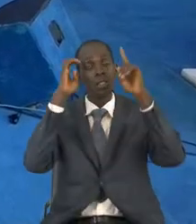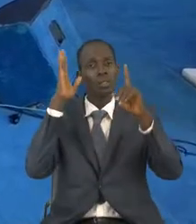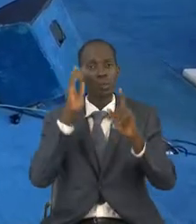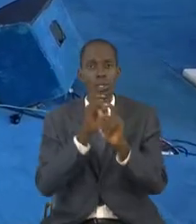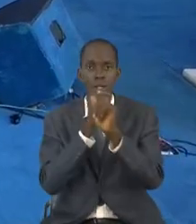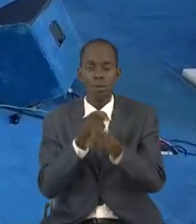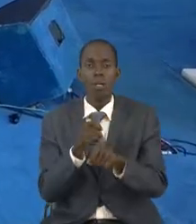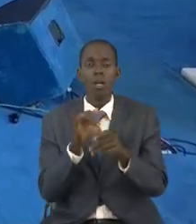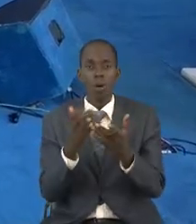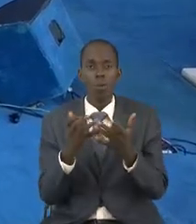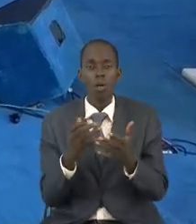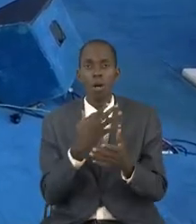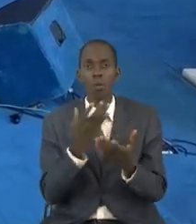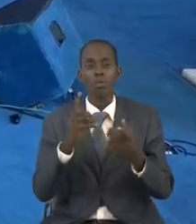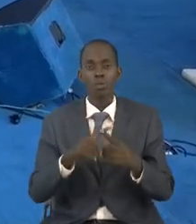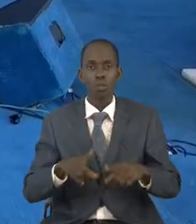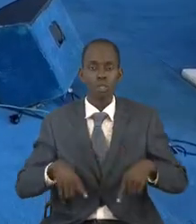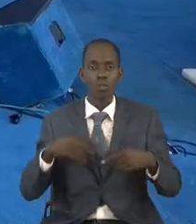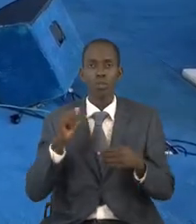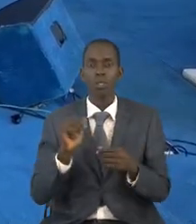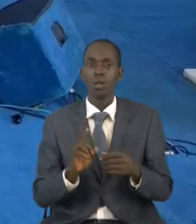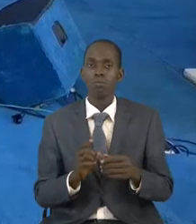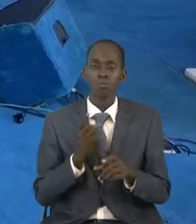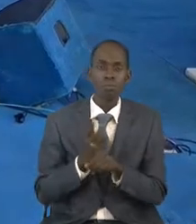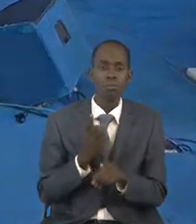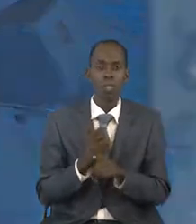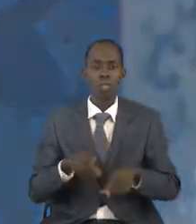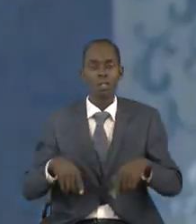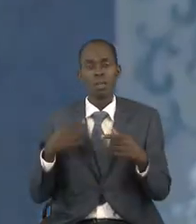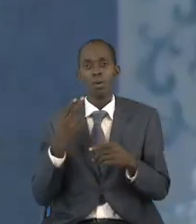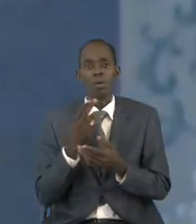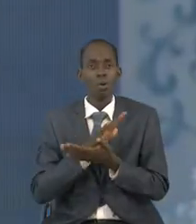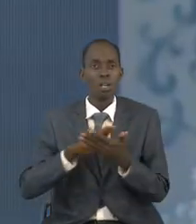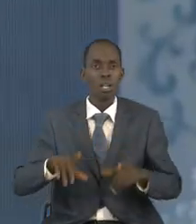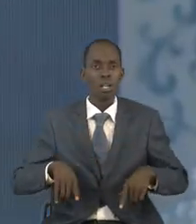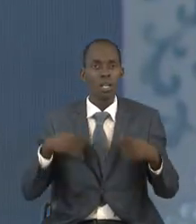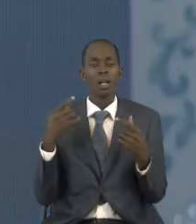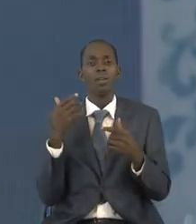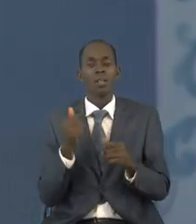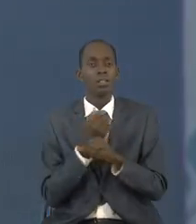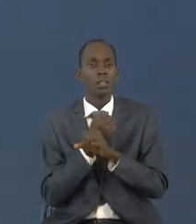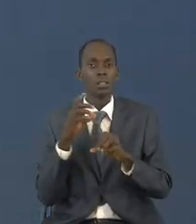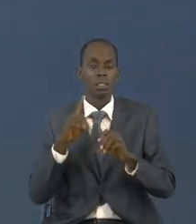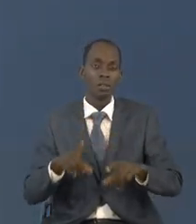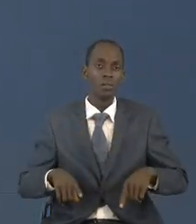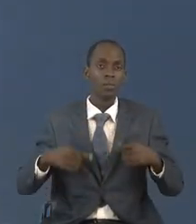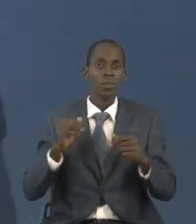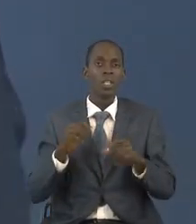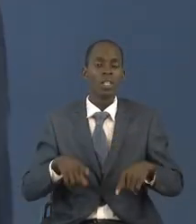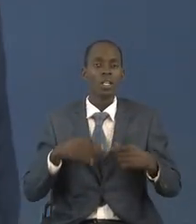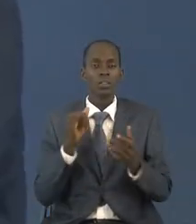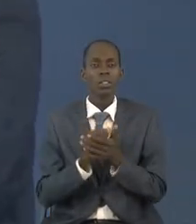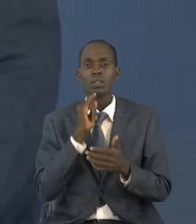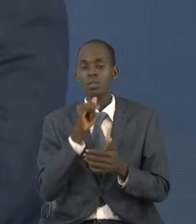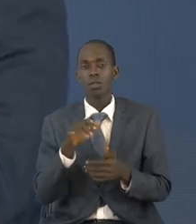upright life, a righteous life, a holy life, an impeccable life, a life, uncompromising